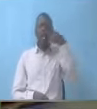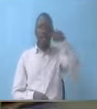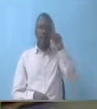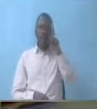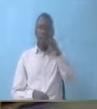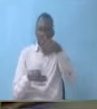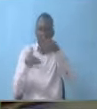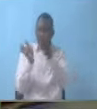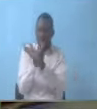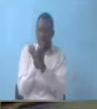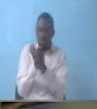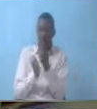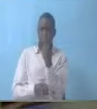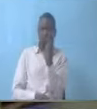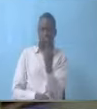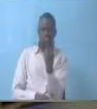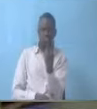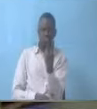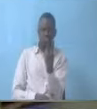2